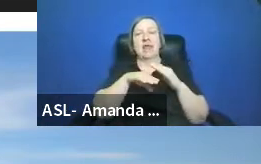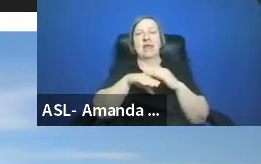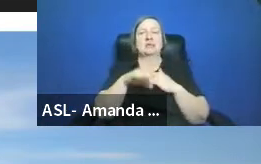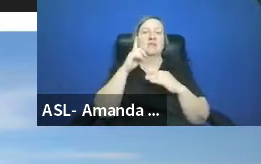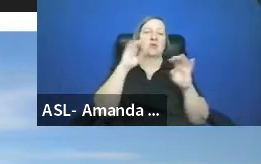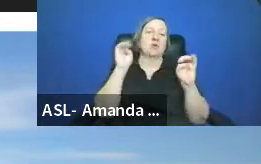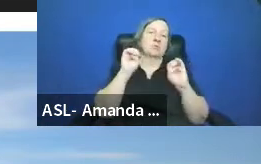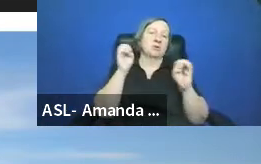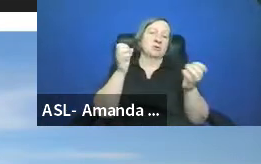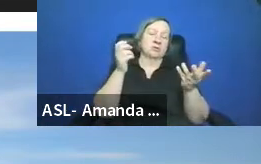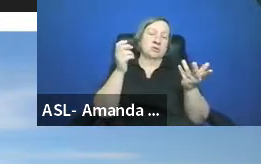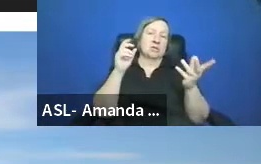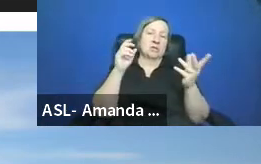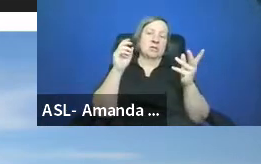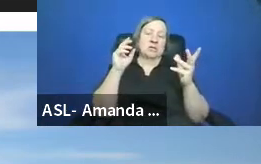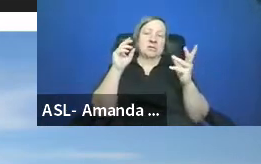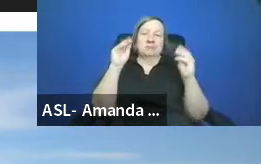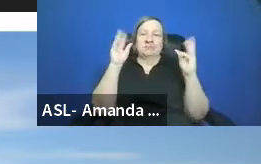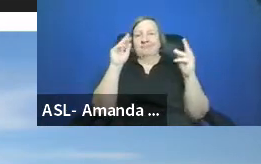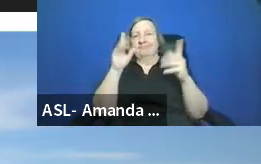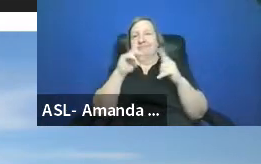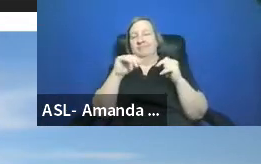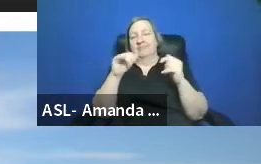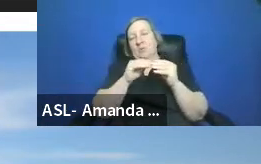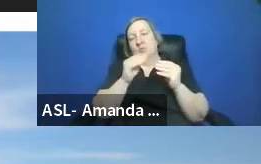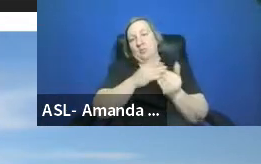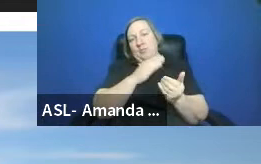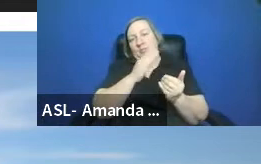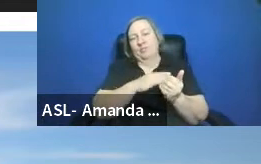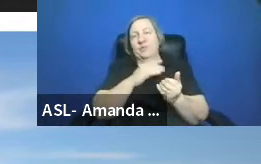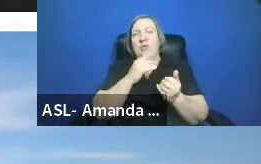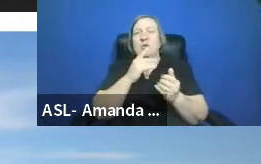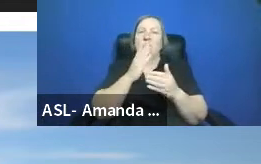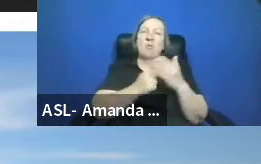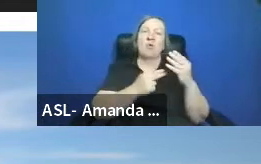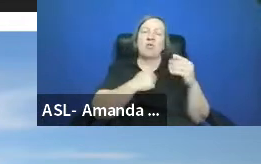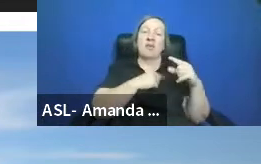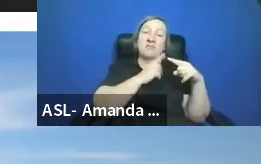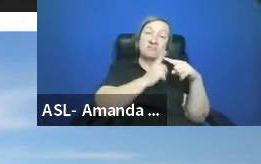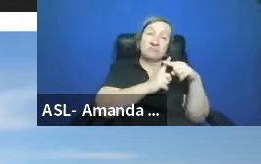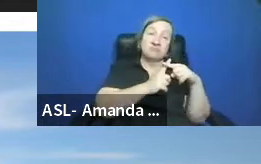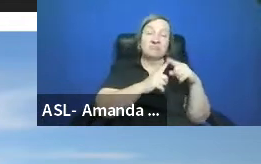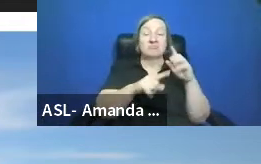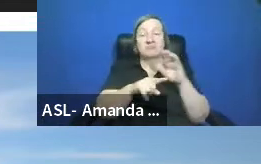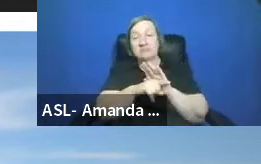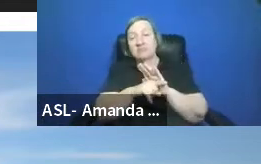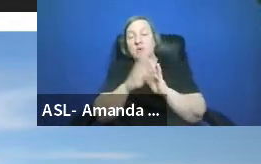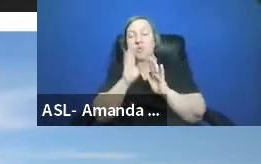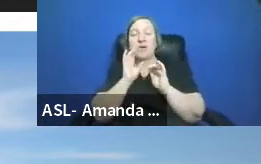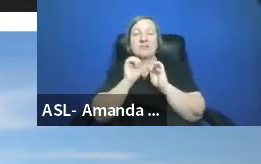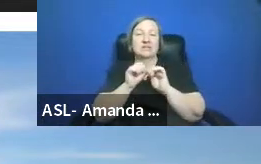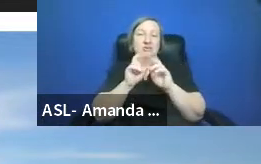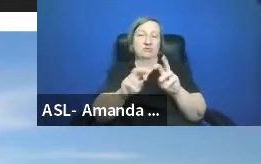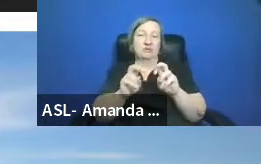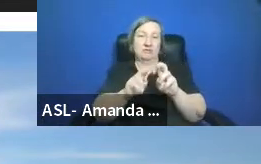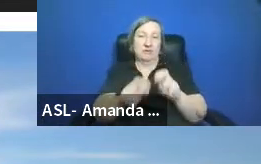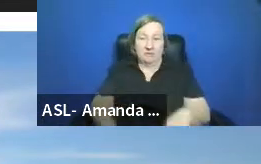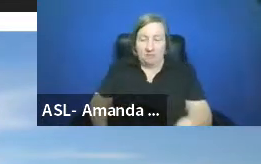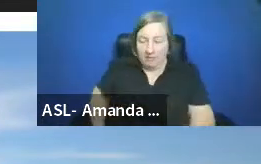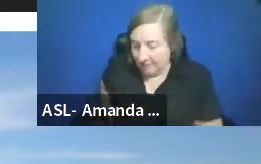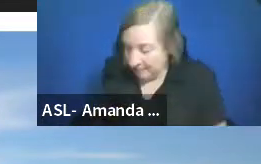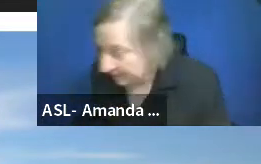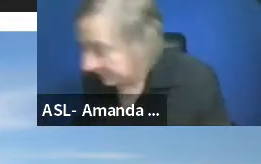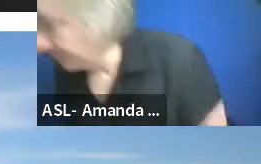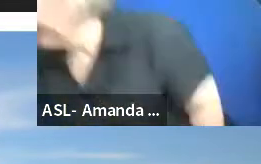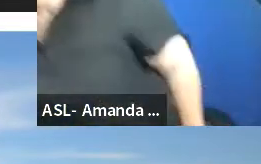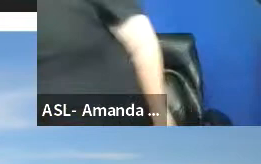vehicles more readily. So each of these has pluses and minuses that we'll continue to evaluate. Next option,